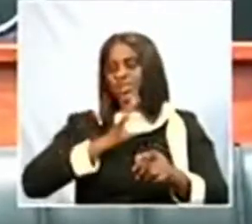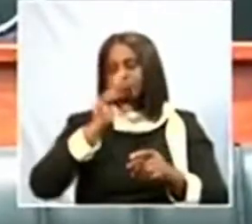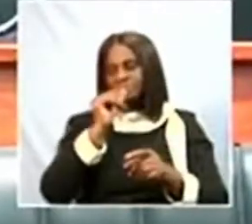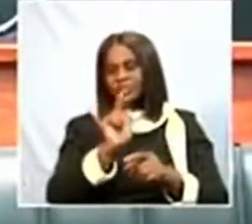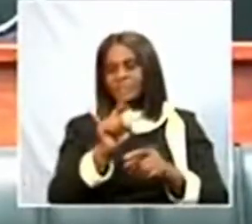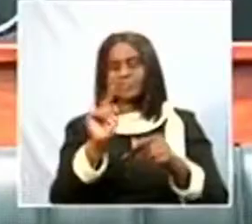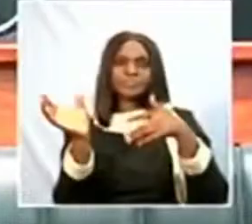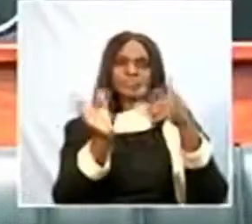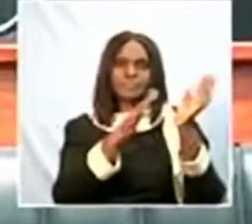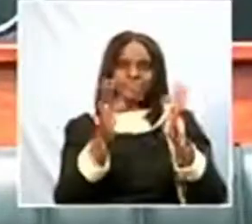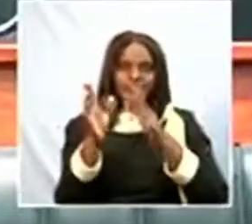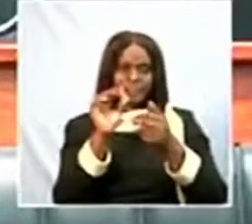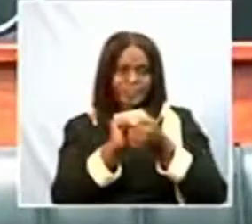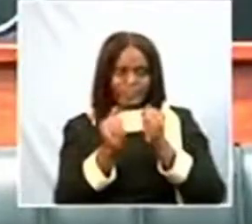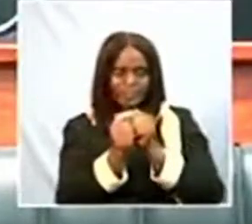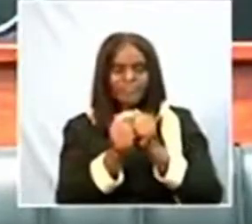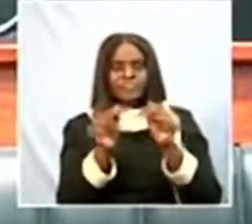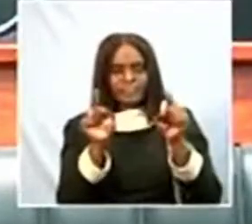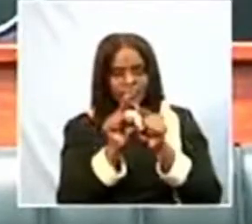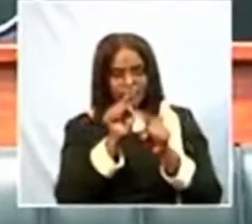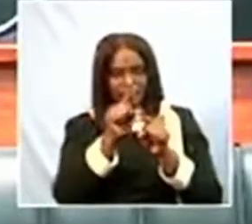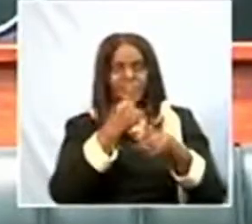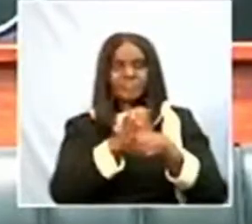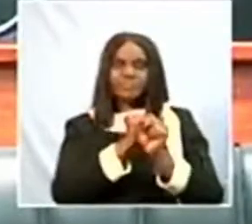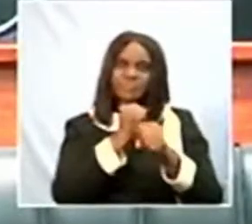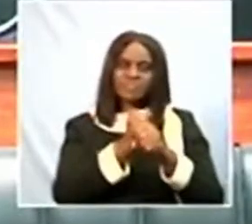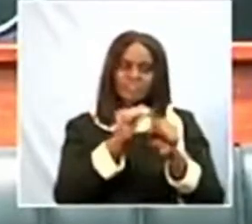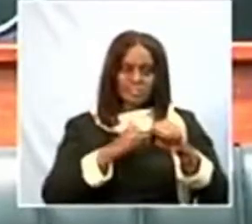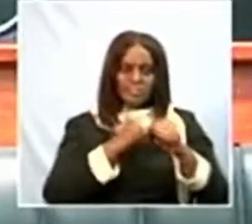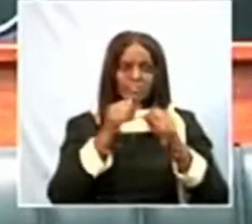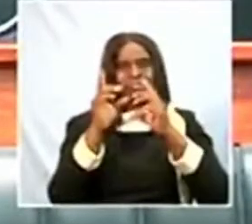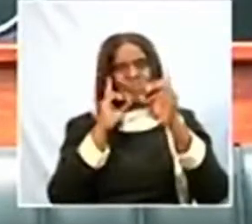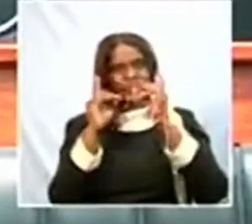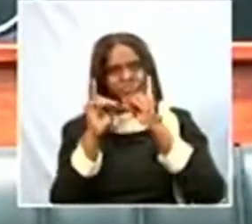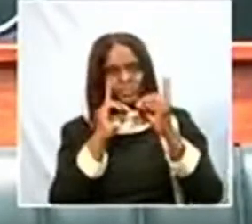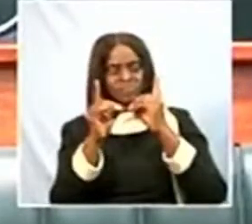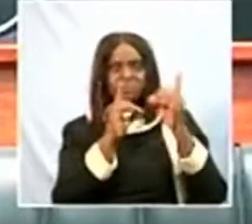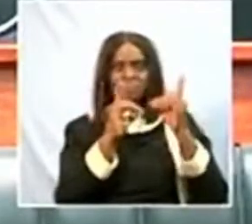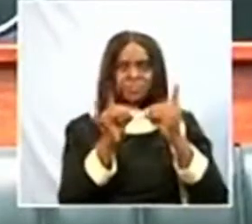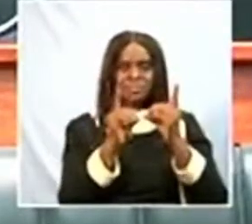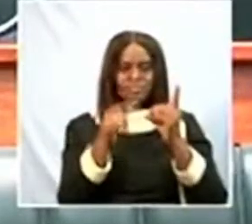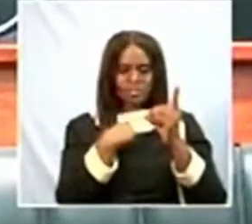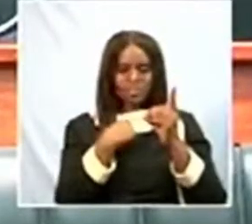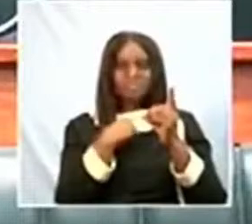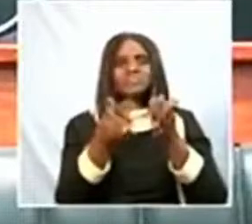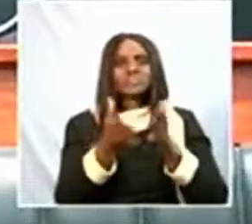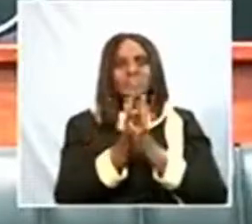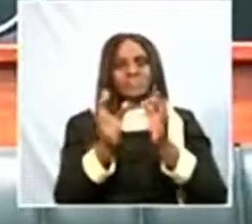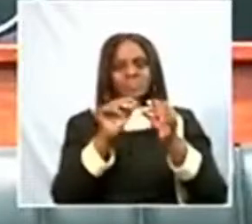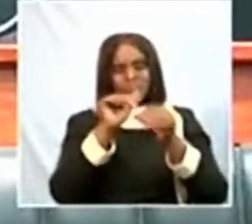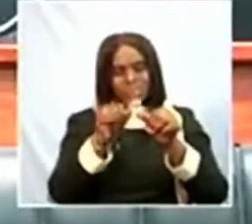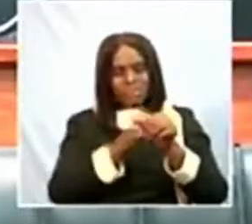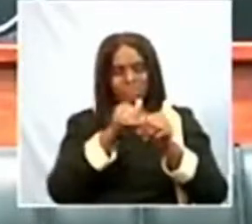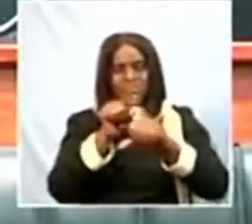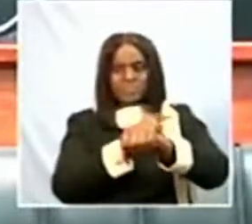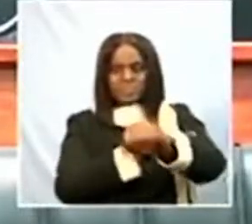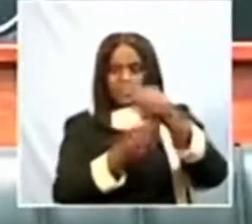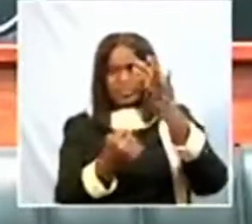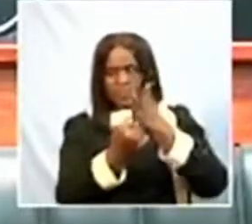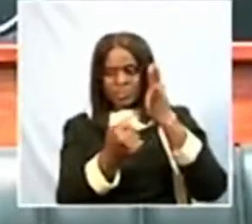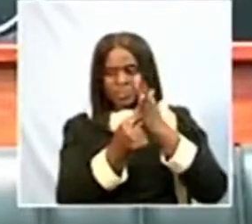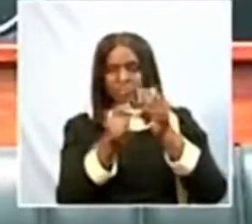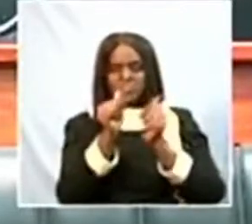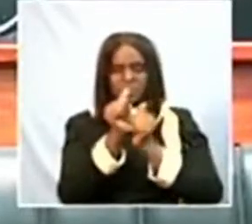the climate crisis demands a unified response as we debate this motion. I implore you to consider the long-term consequences of